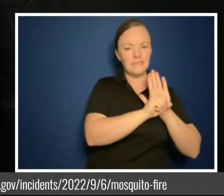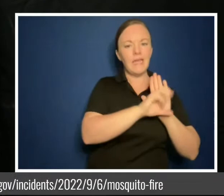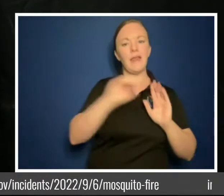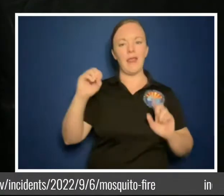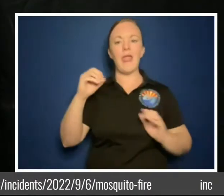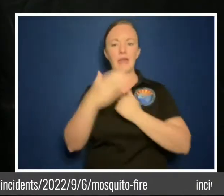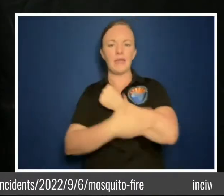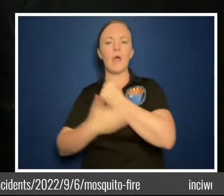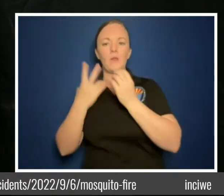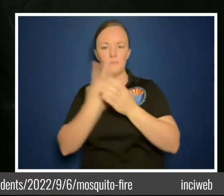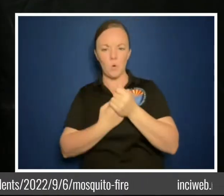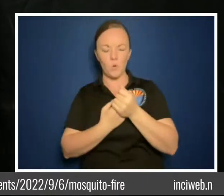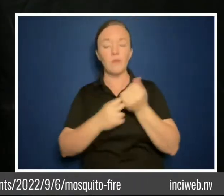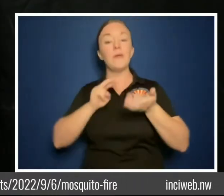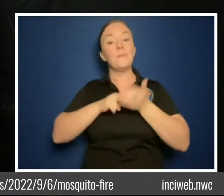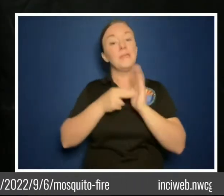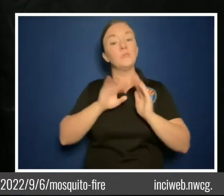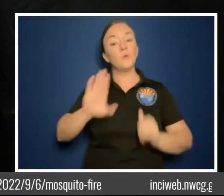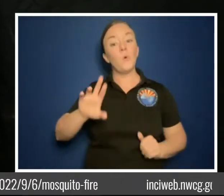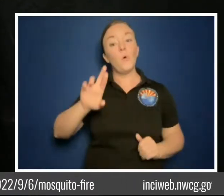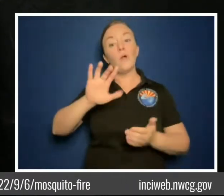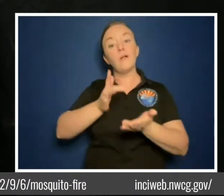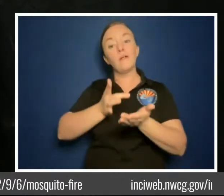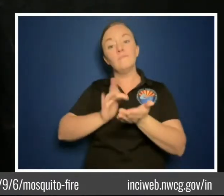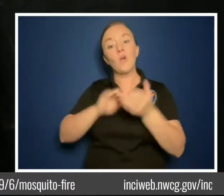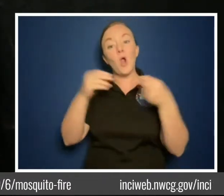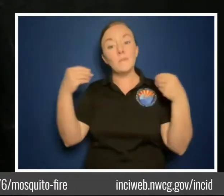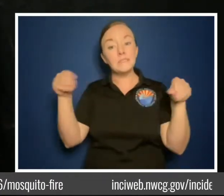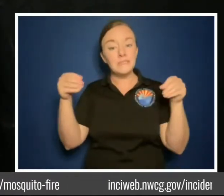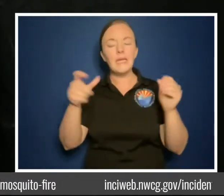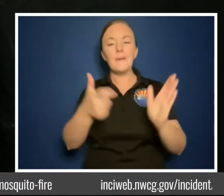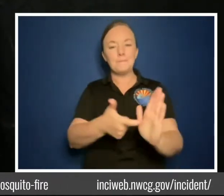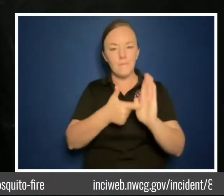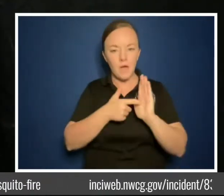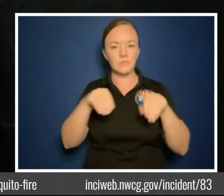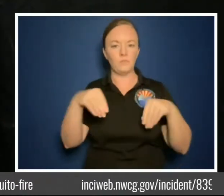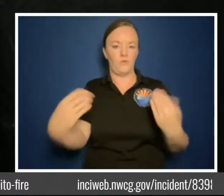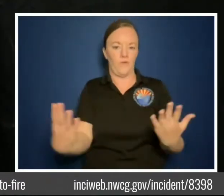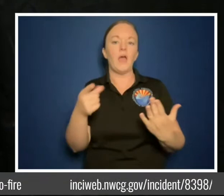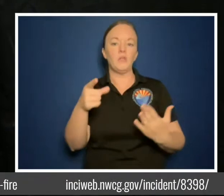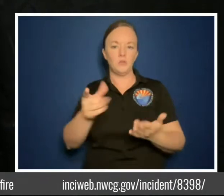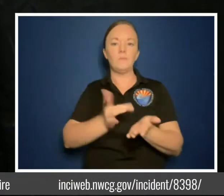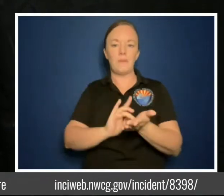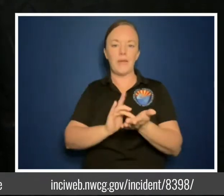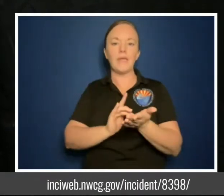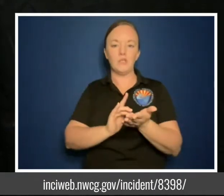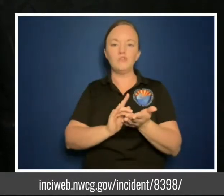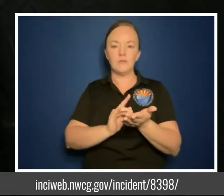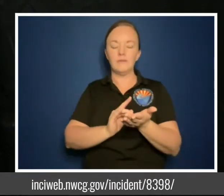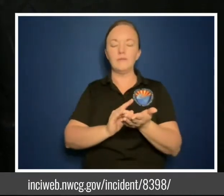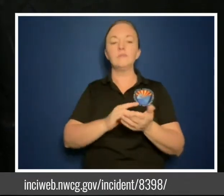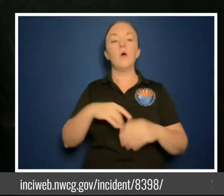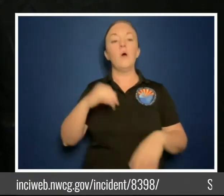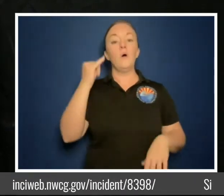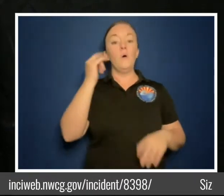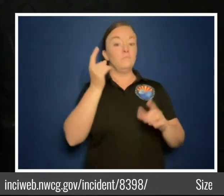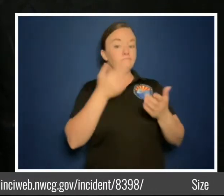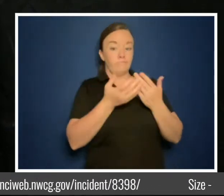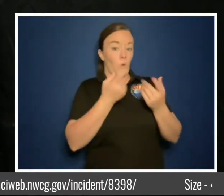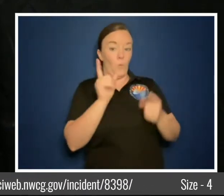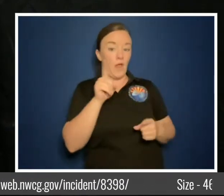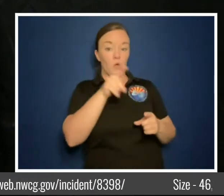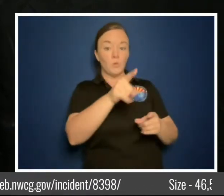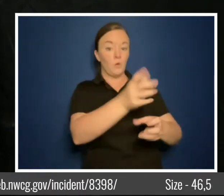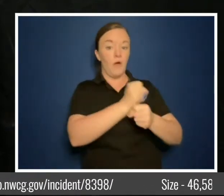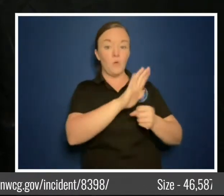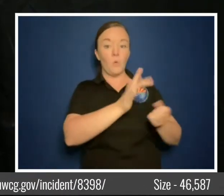the responsibility to provide you with an emergency prescription. So we ask that you reach out to your pharmacy where you got your prescriptions filled, and they should be able to help